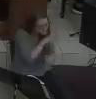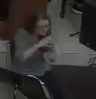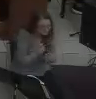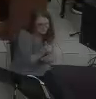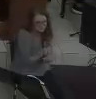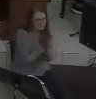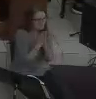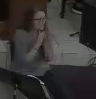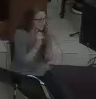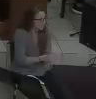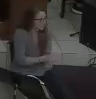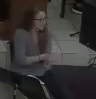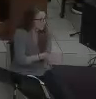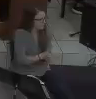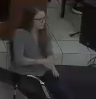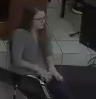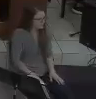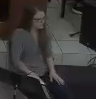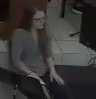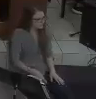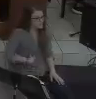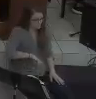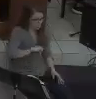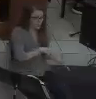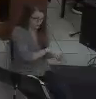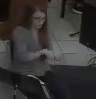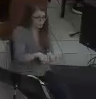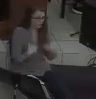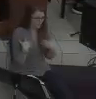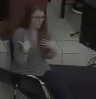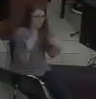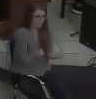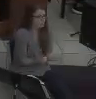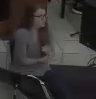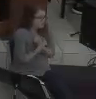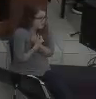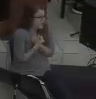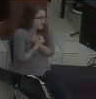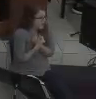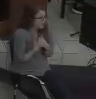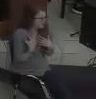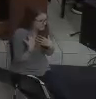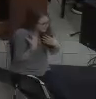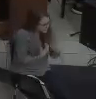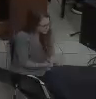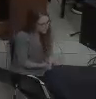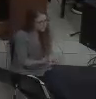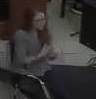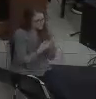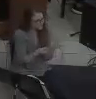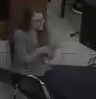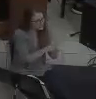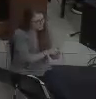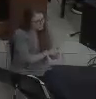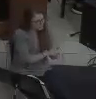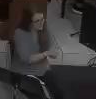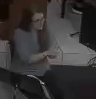alongside us. We also have the courage to love through the strength of this divine companion who's not